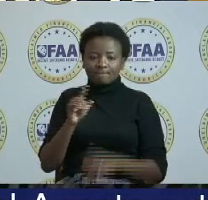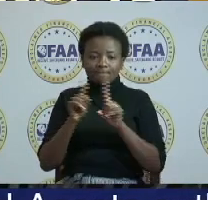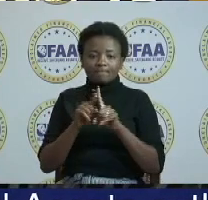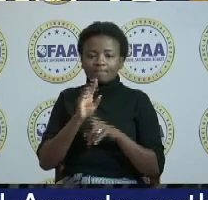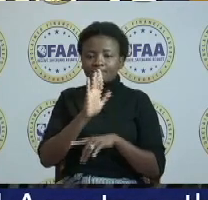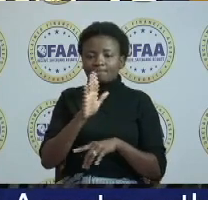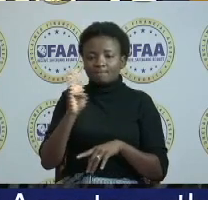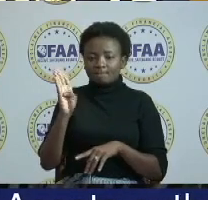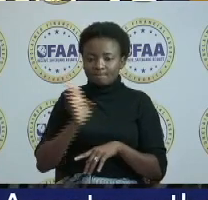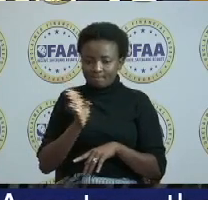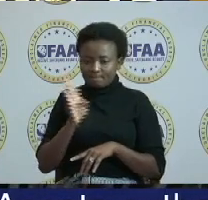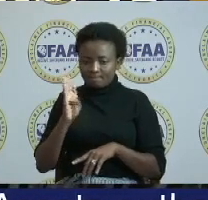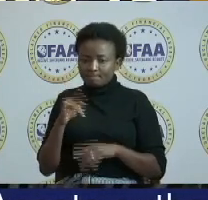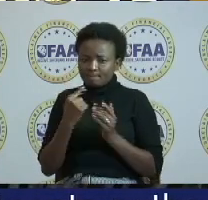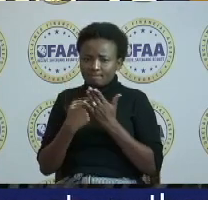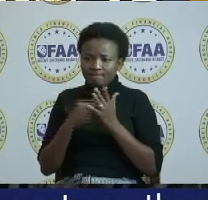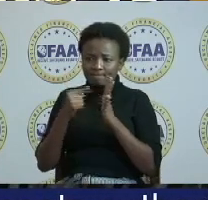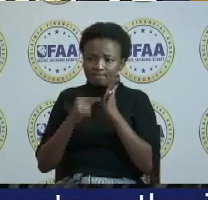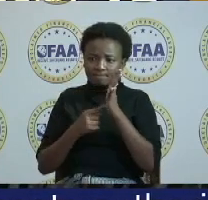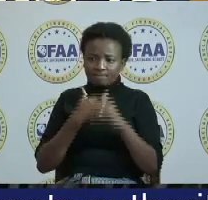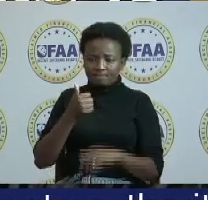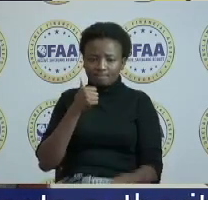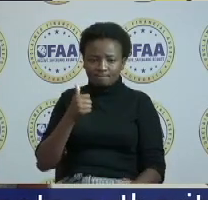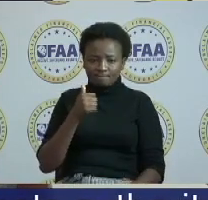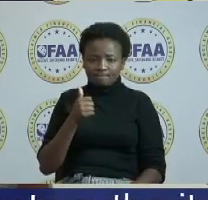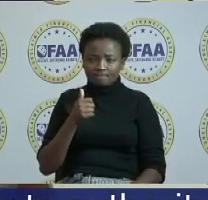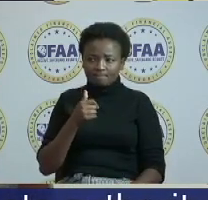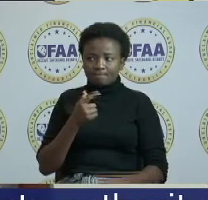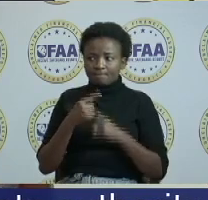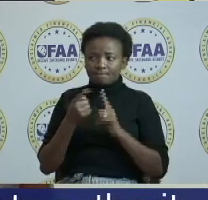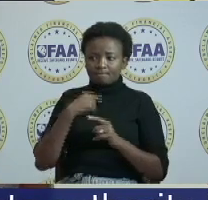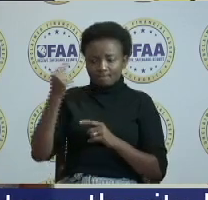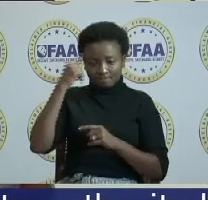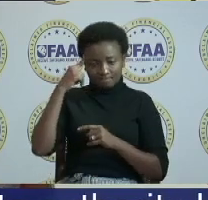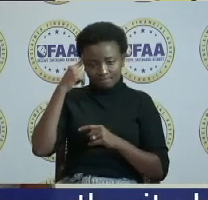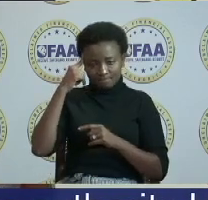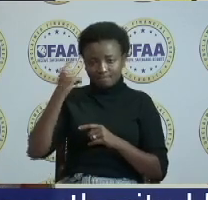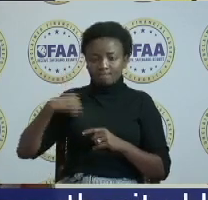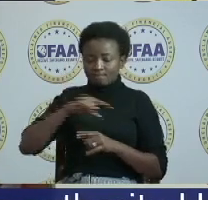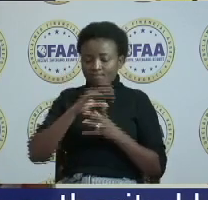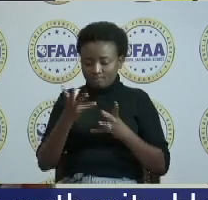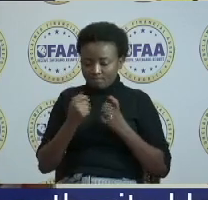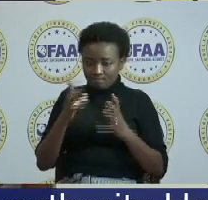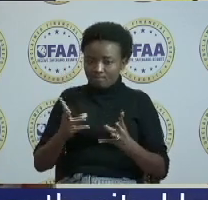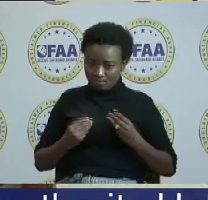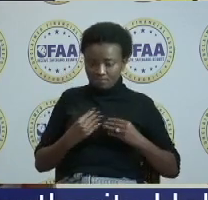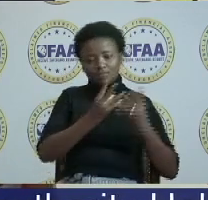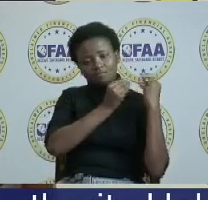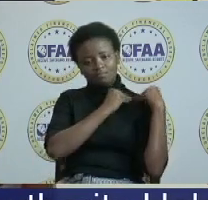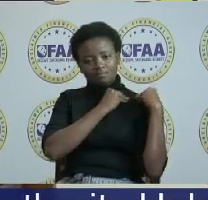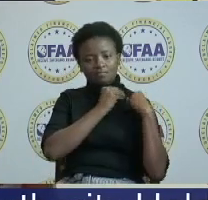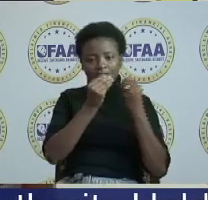this issue. I think the onus is on us to address the three key